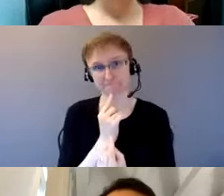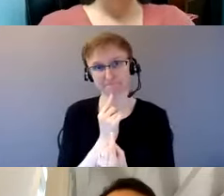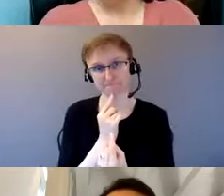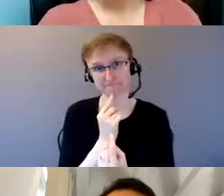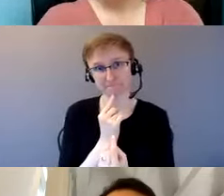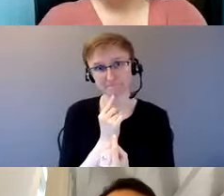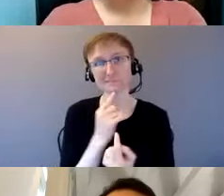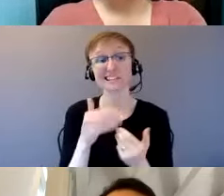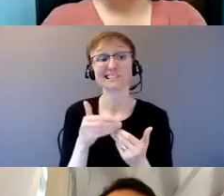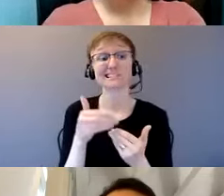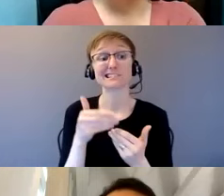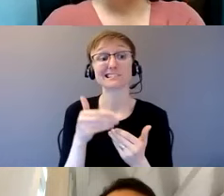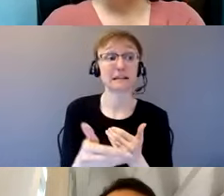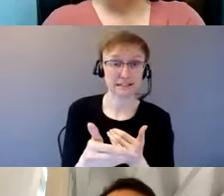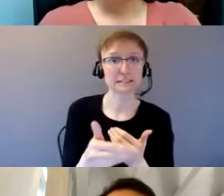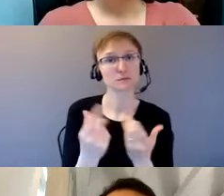what are the next steps from there?